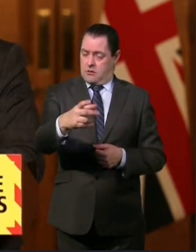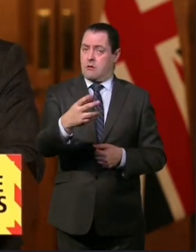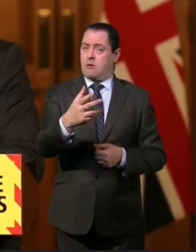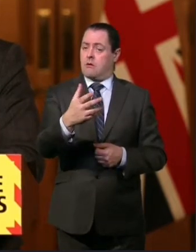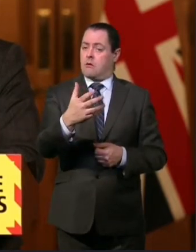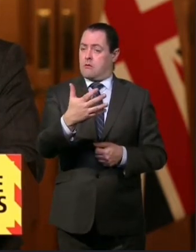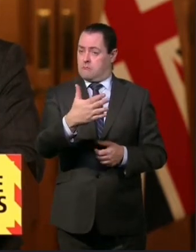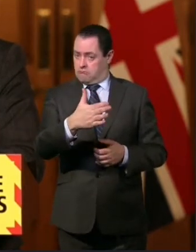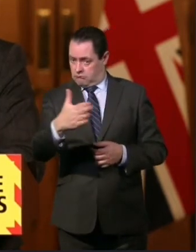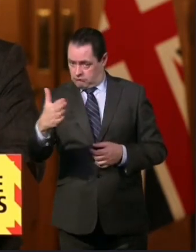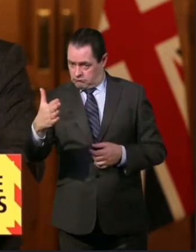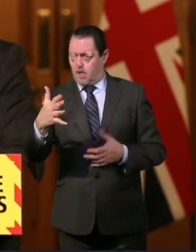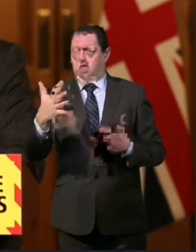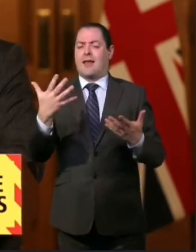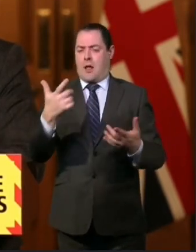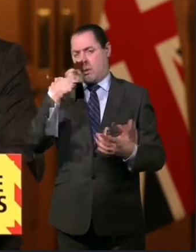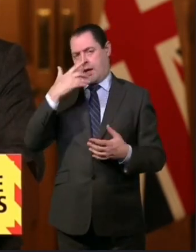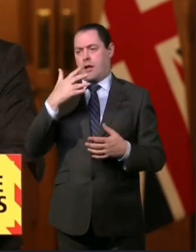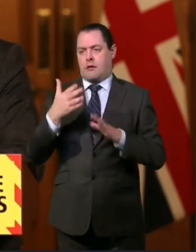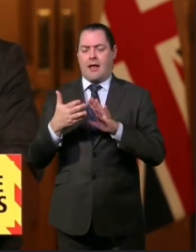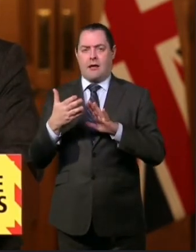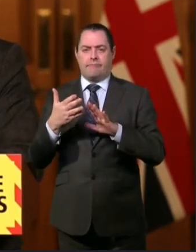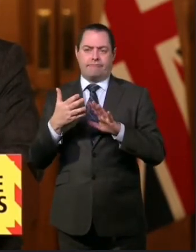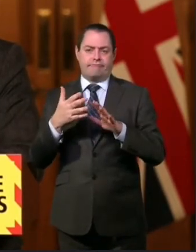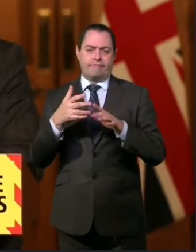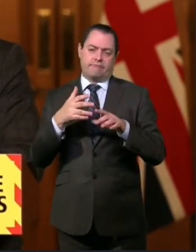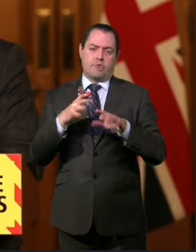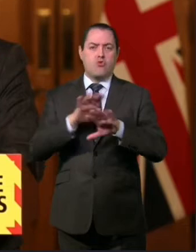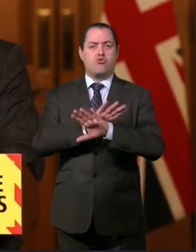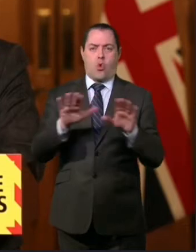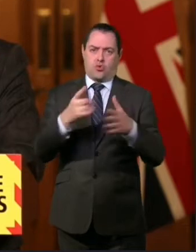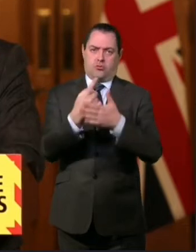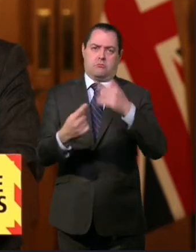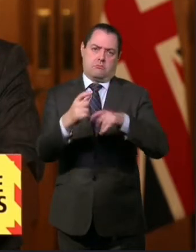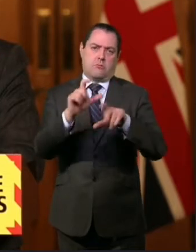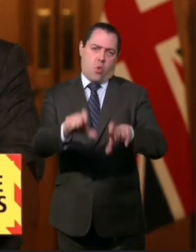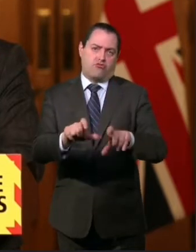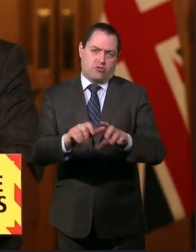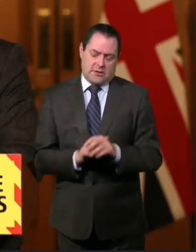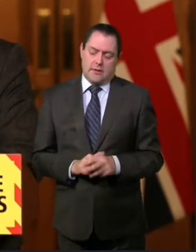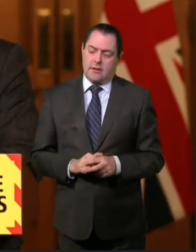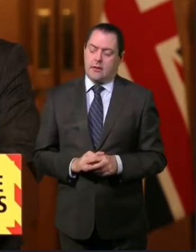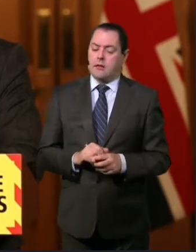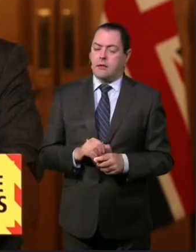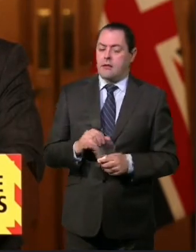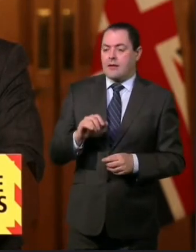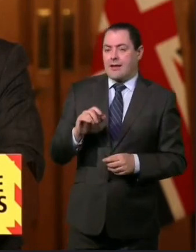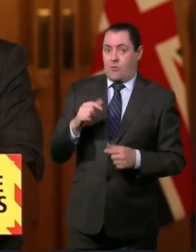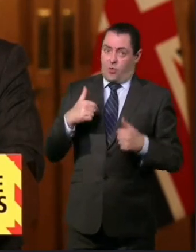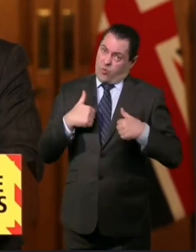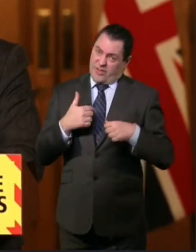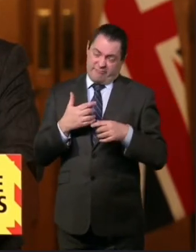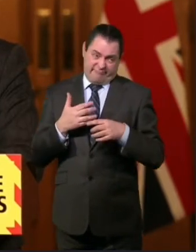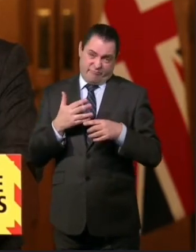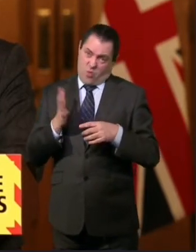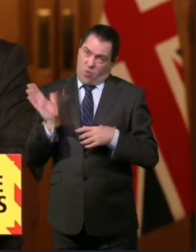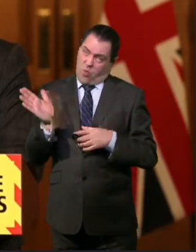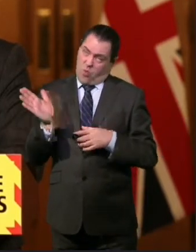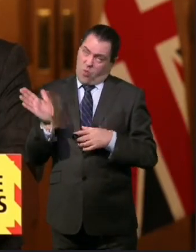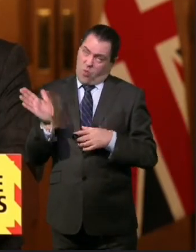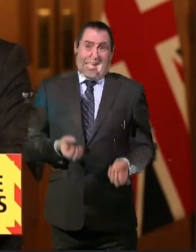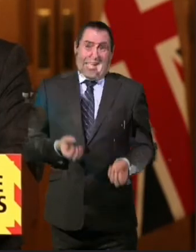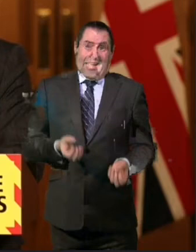not want, after all the effort that we're going to in this country, the massive effort, the success that the NHS and